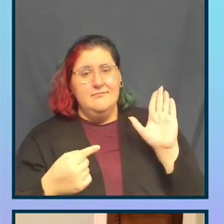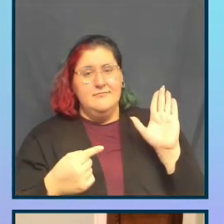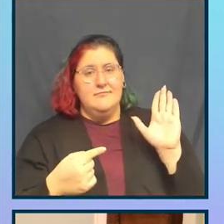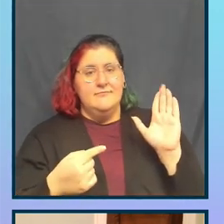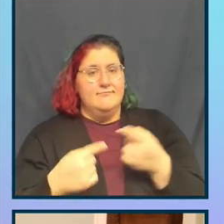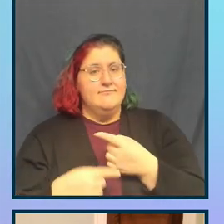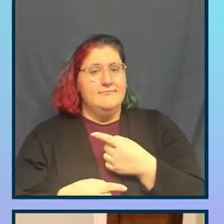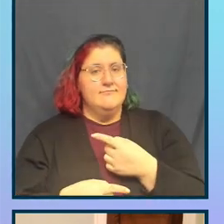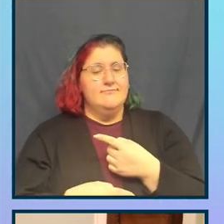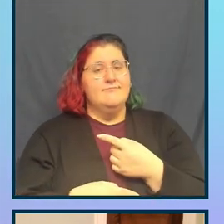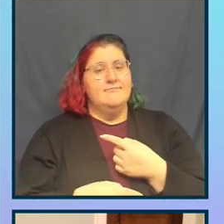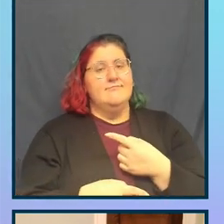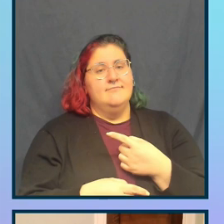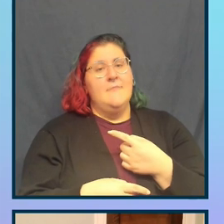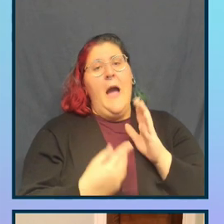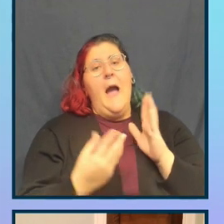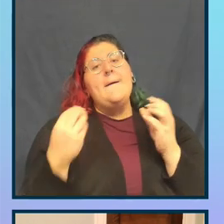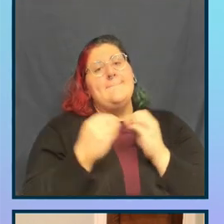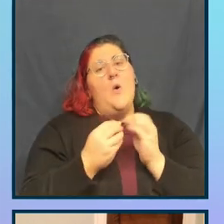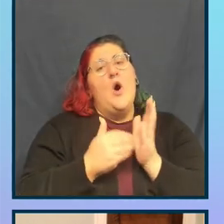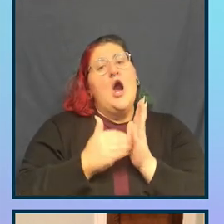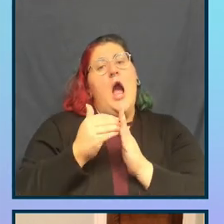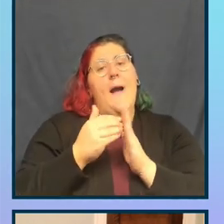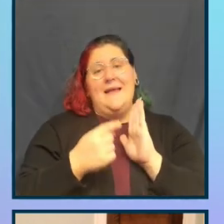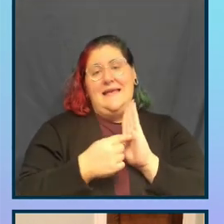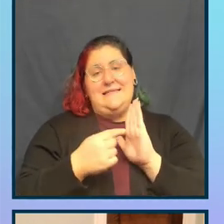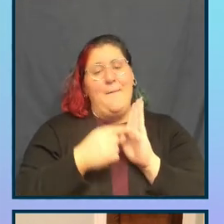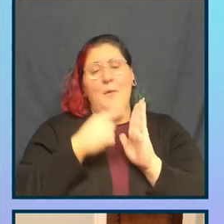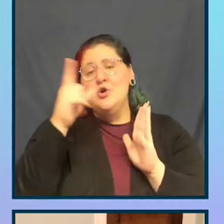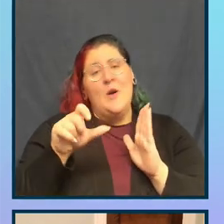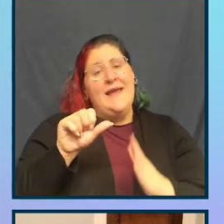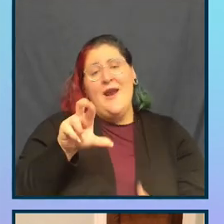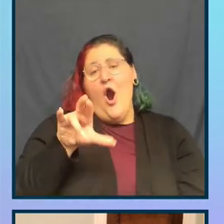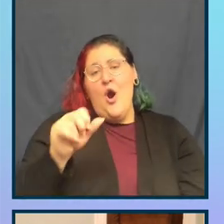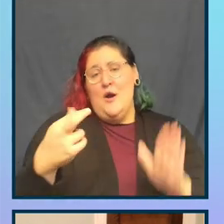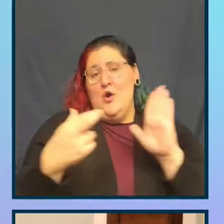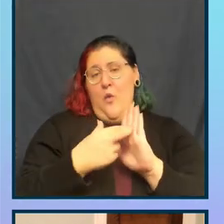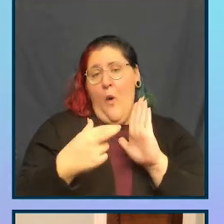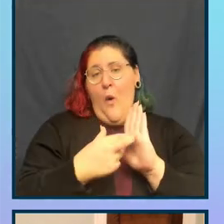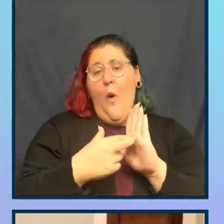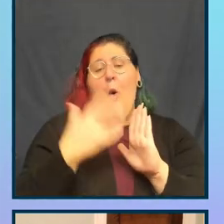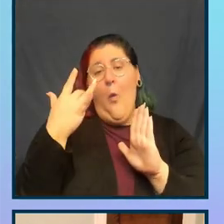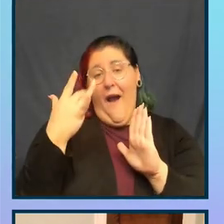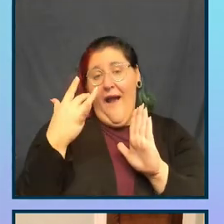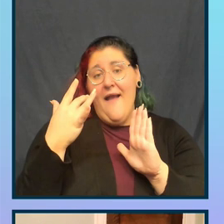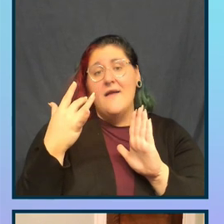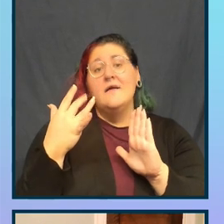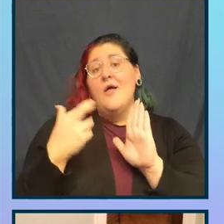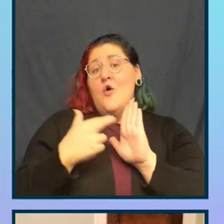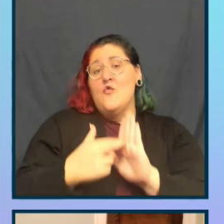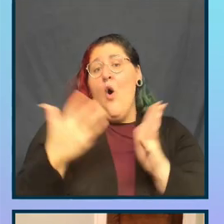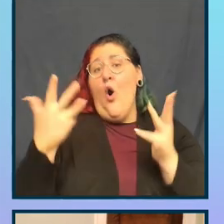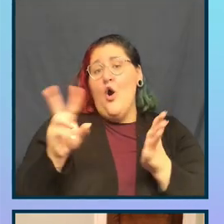Here's a more common ARIA example. You don't need an ARIA role in this instance because the role of this HTML tag is already defined. A tags have a